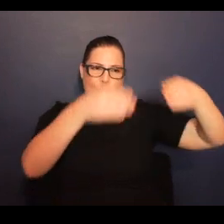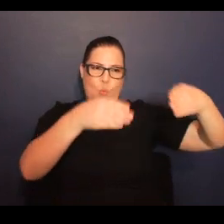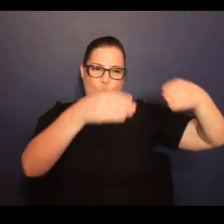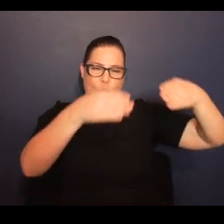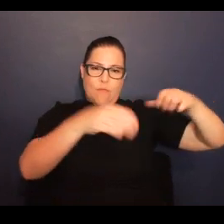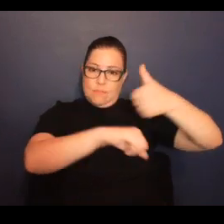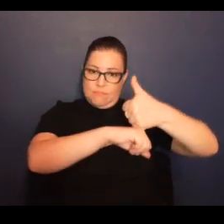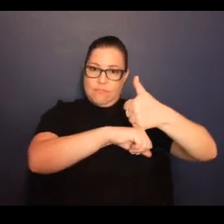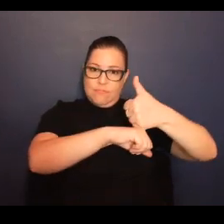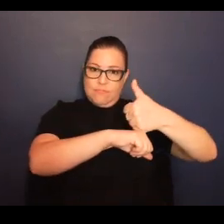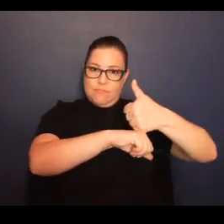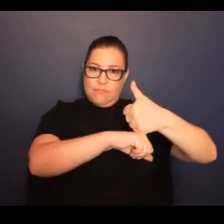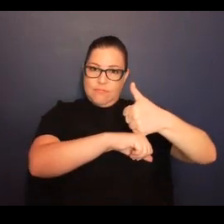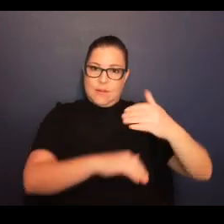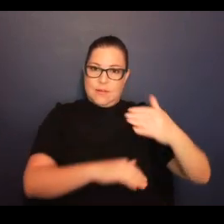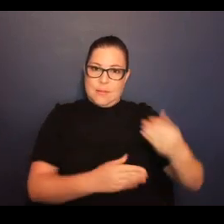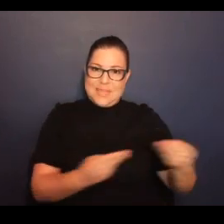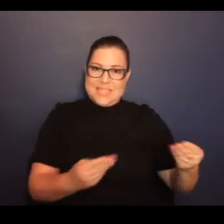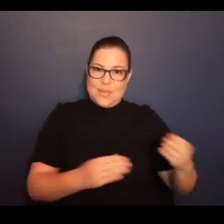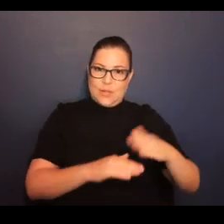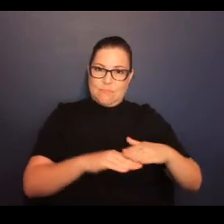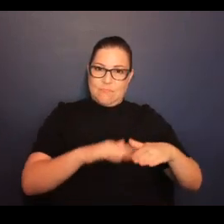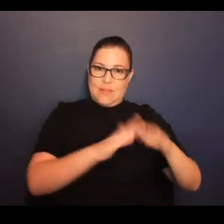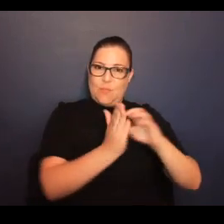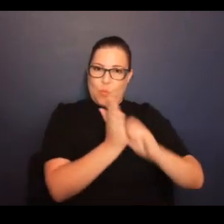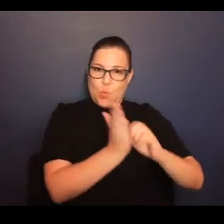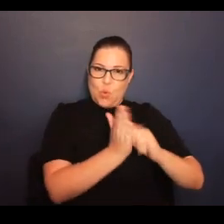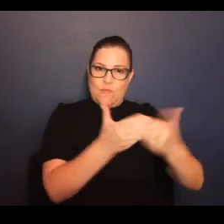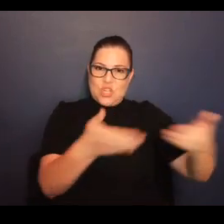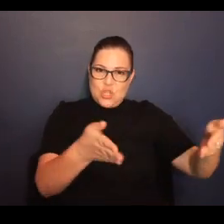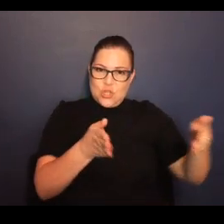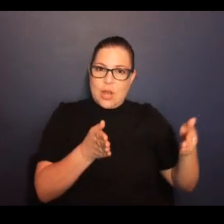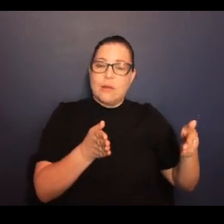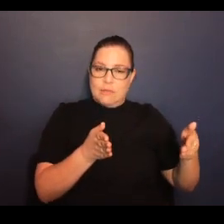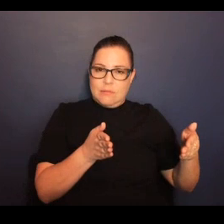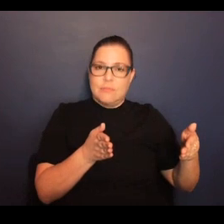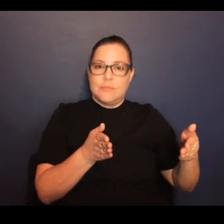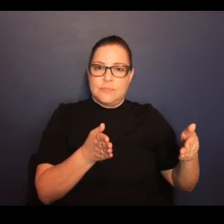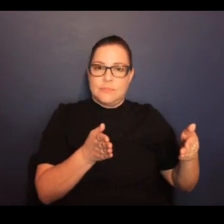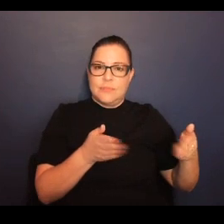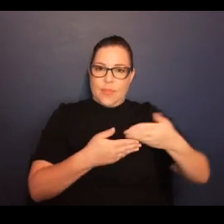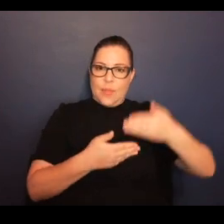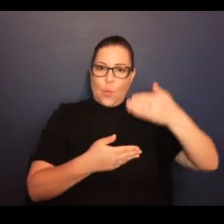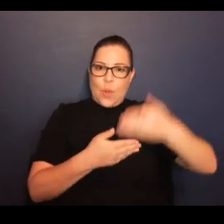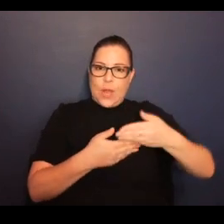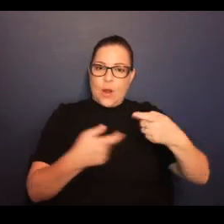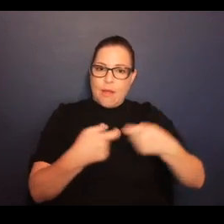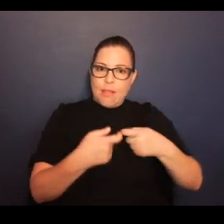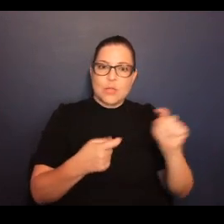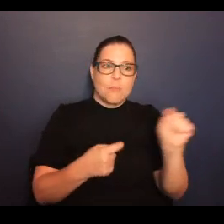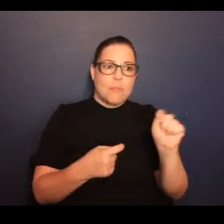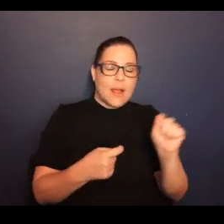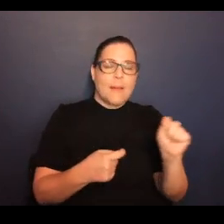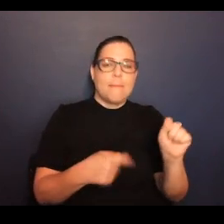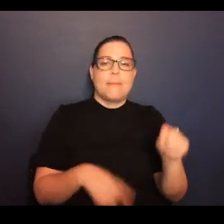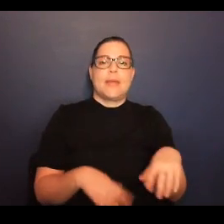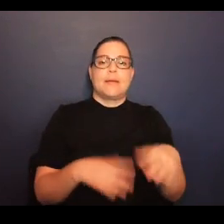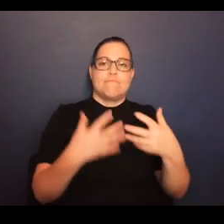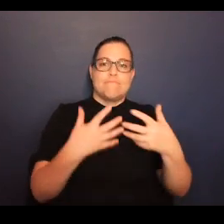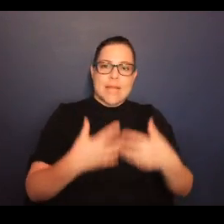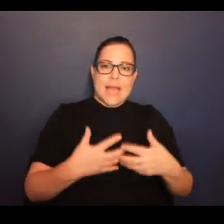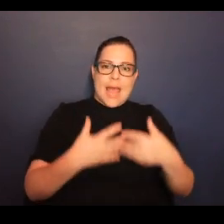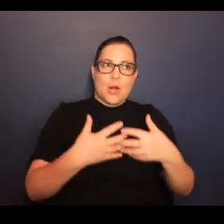The shoring materials that were up have been removed. The windows, electrical, plumbing, mechanical, and the fire sprinklers are